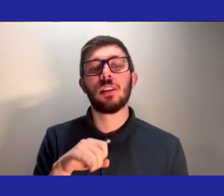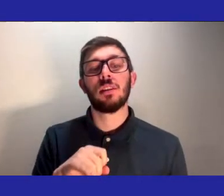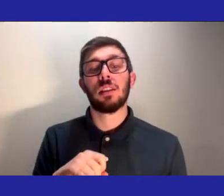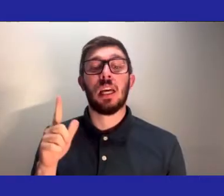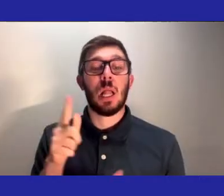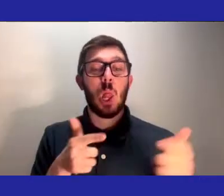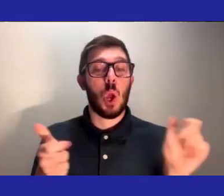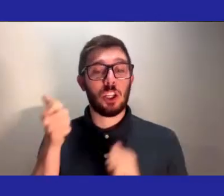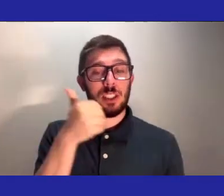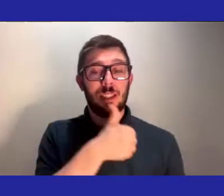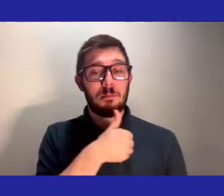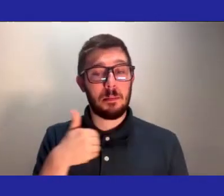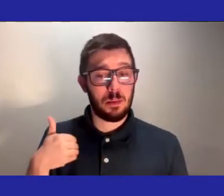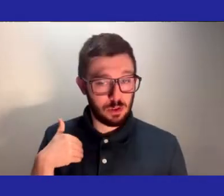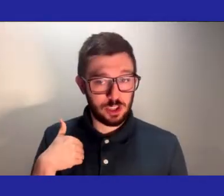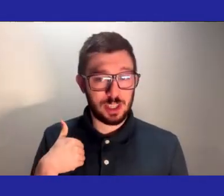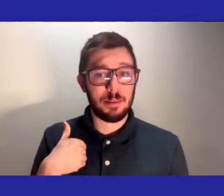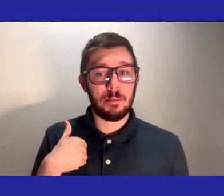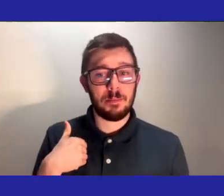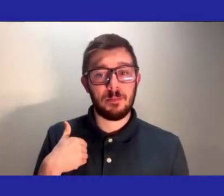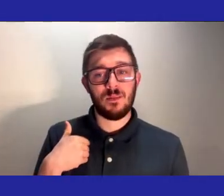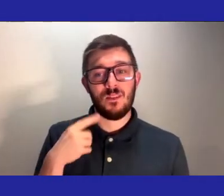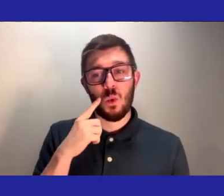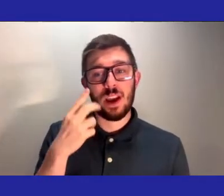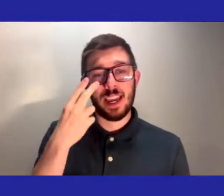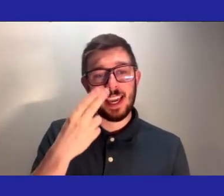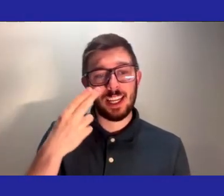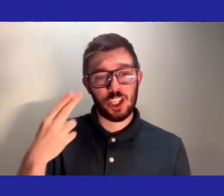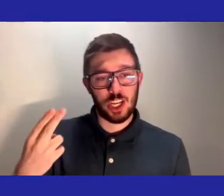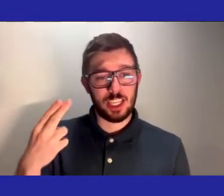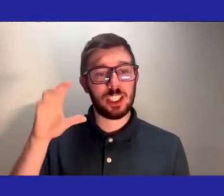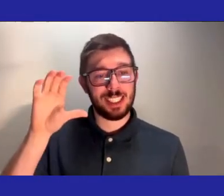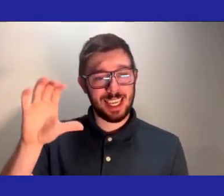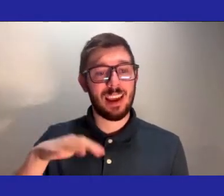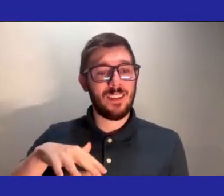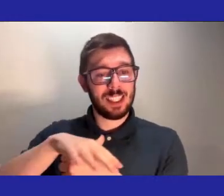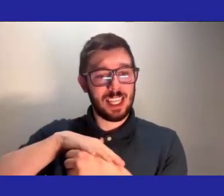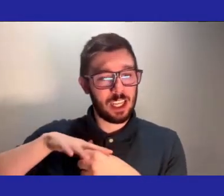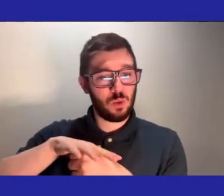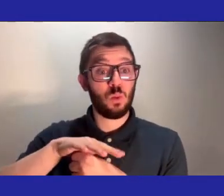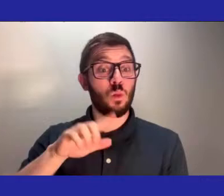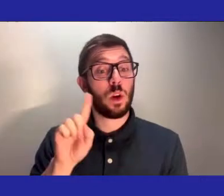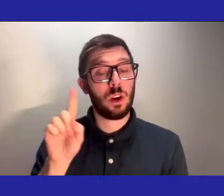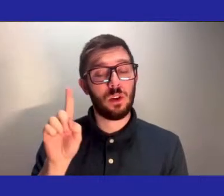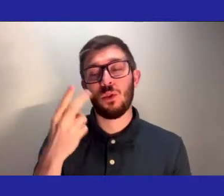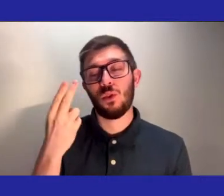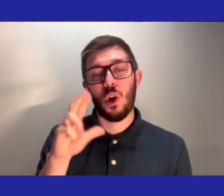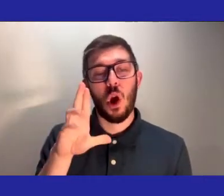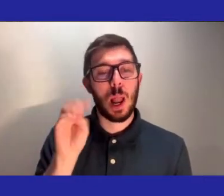percentage growth among H&H facilities was observed at Harlem Hospital.